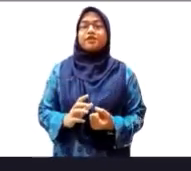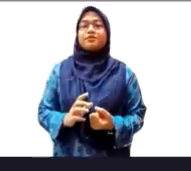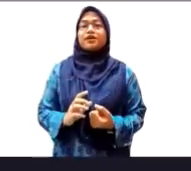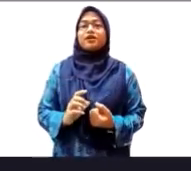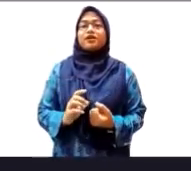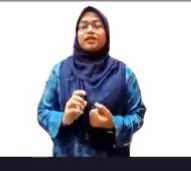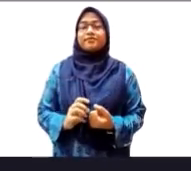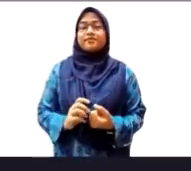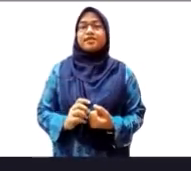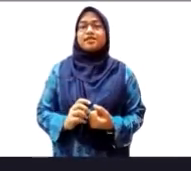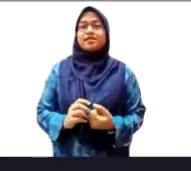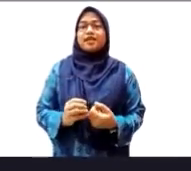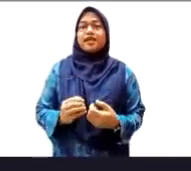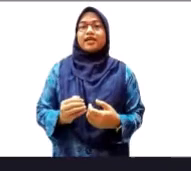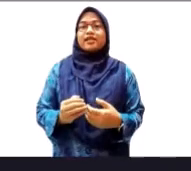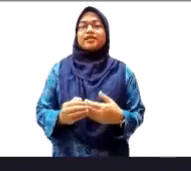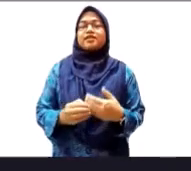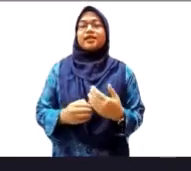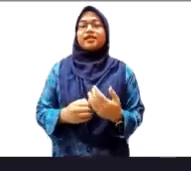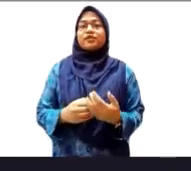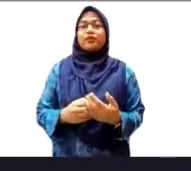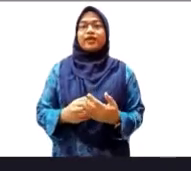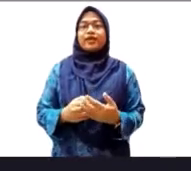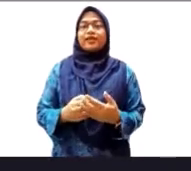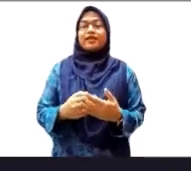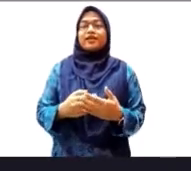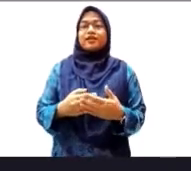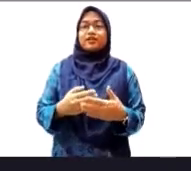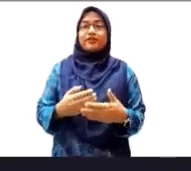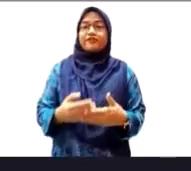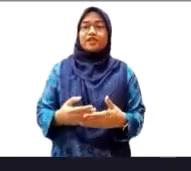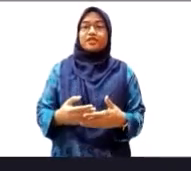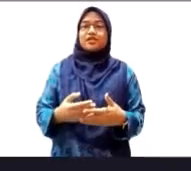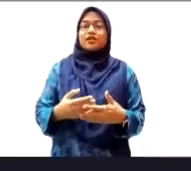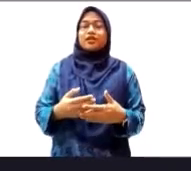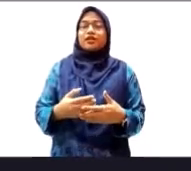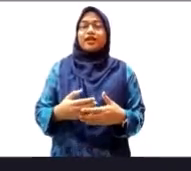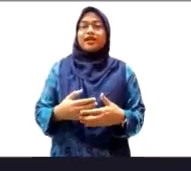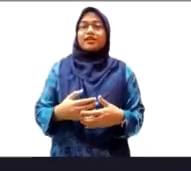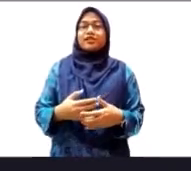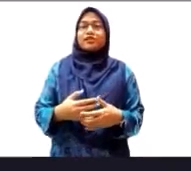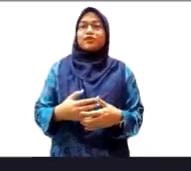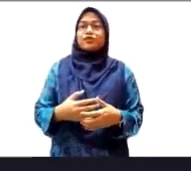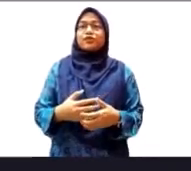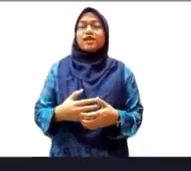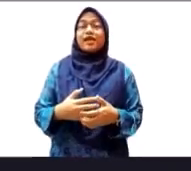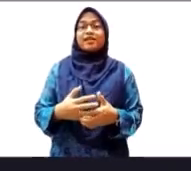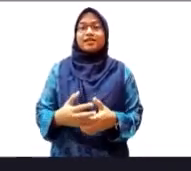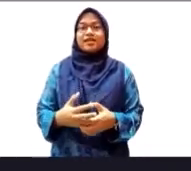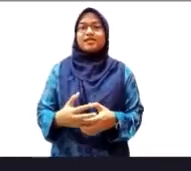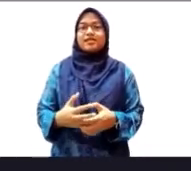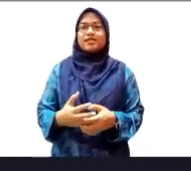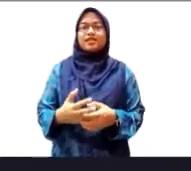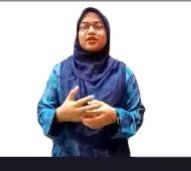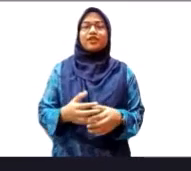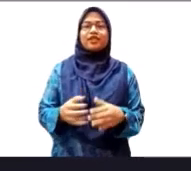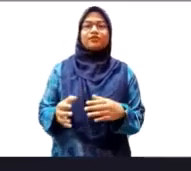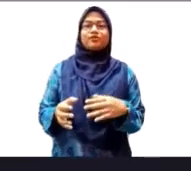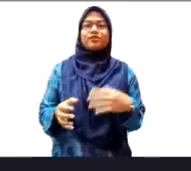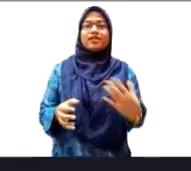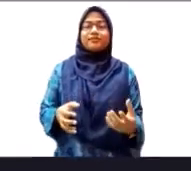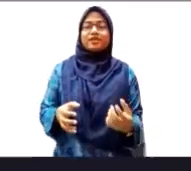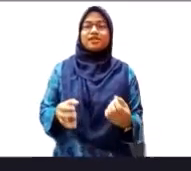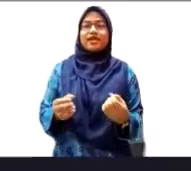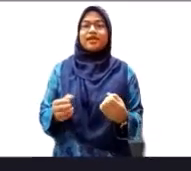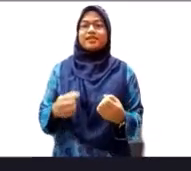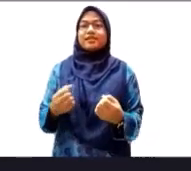of them are numbers. And it is aided with graphics that shows hand signs according to